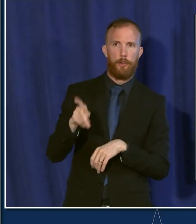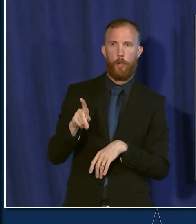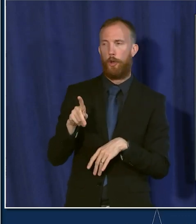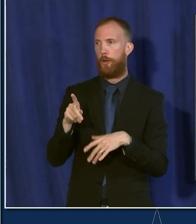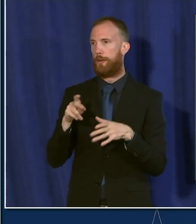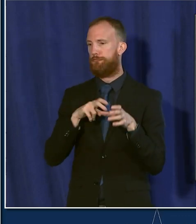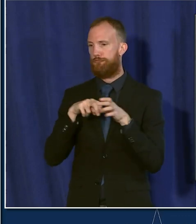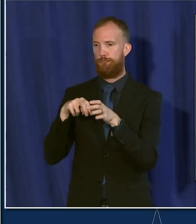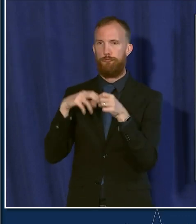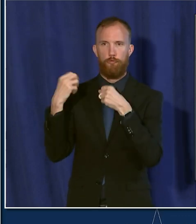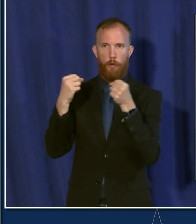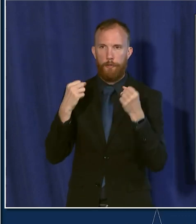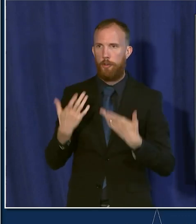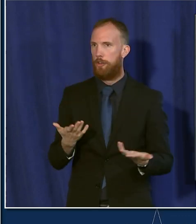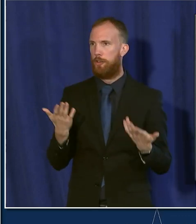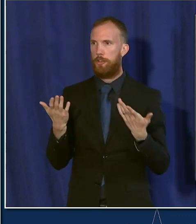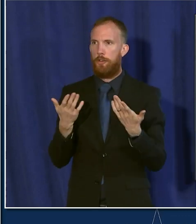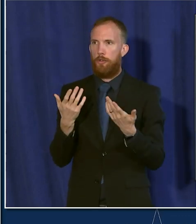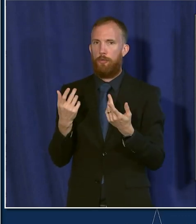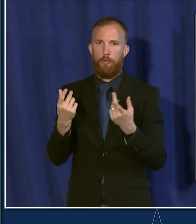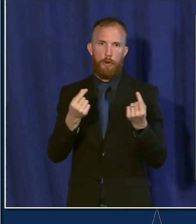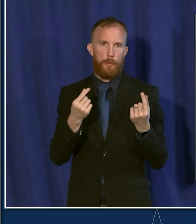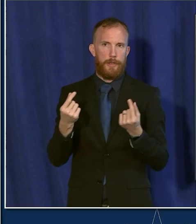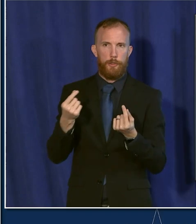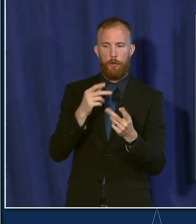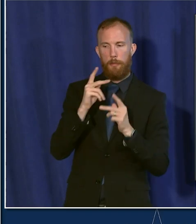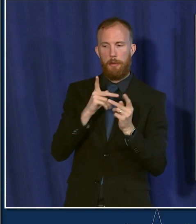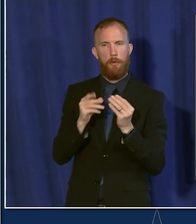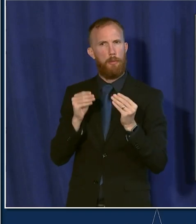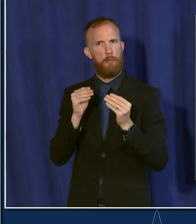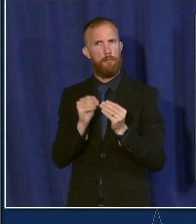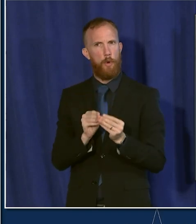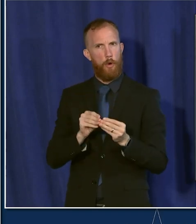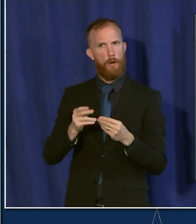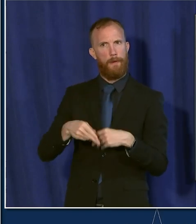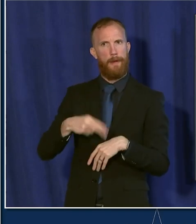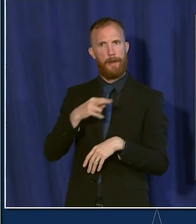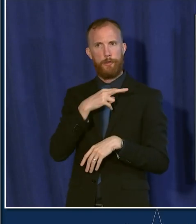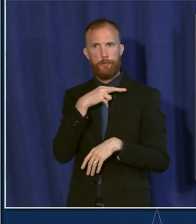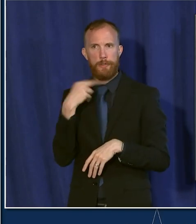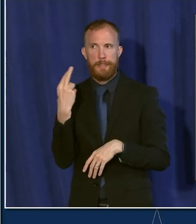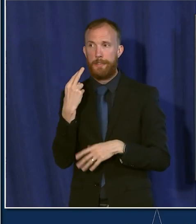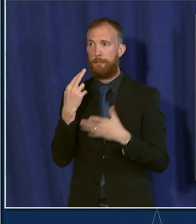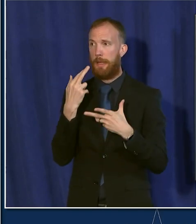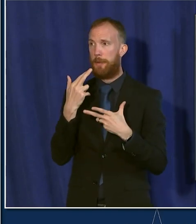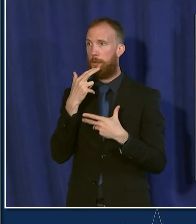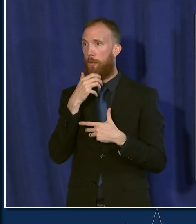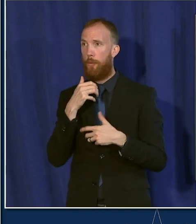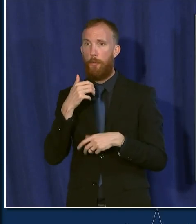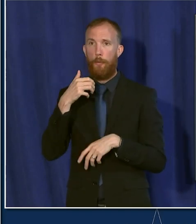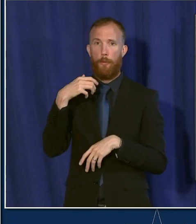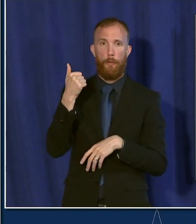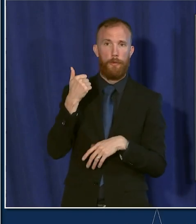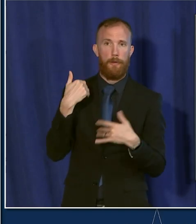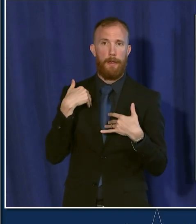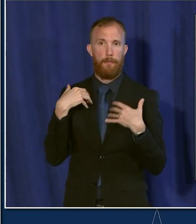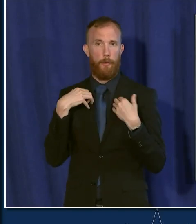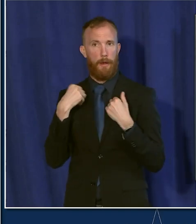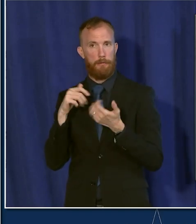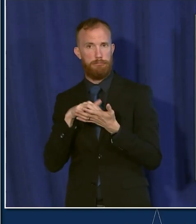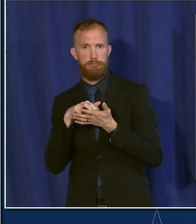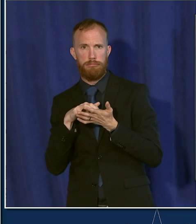drivers be taking right now, particularly those who are at risk, immunocompromised or older, or those living with at-risk